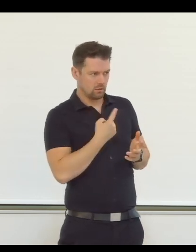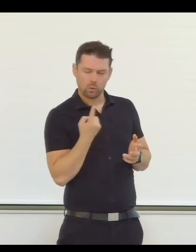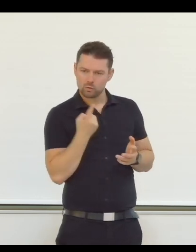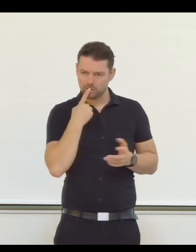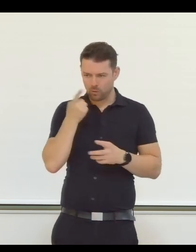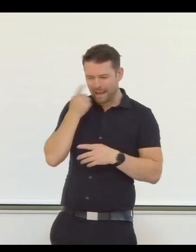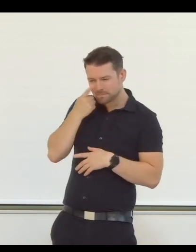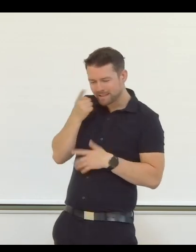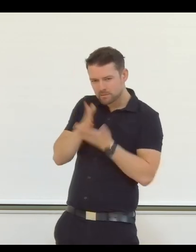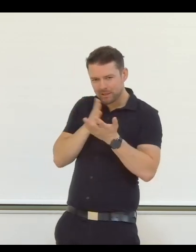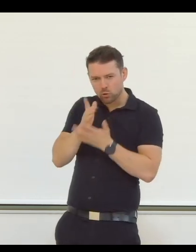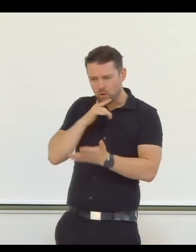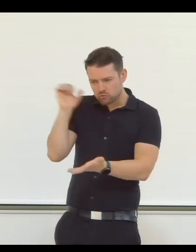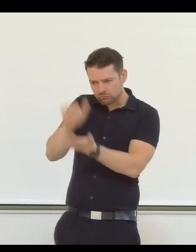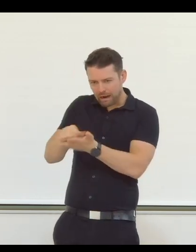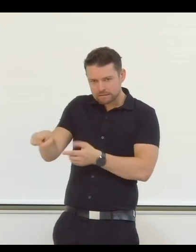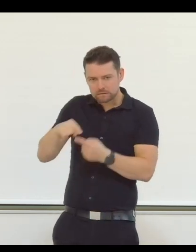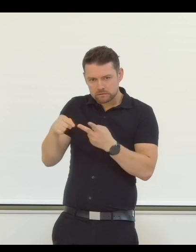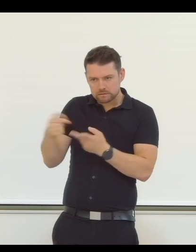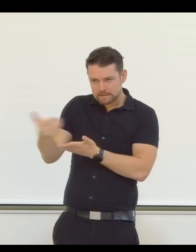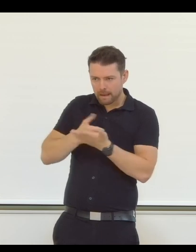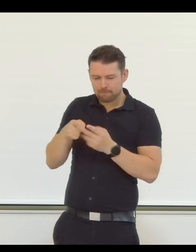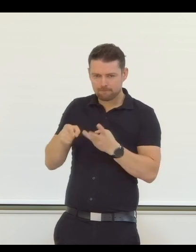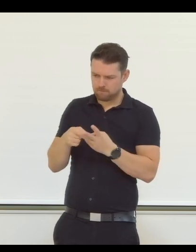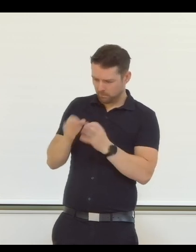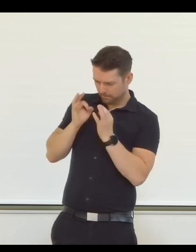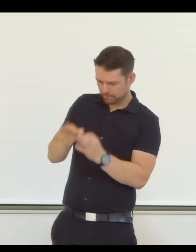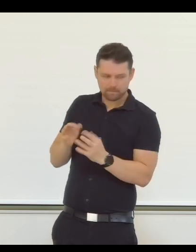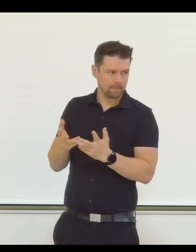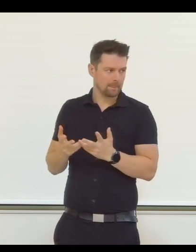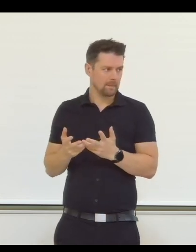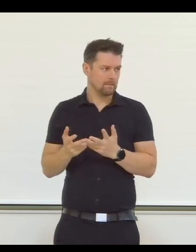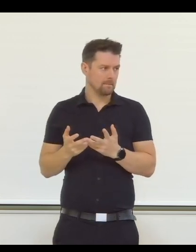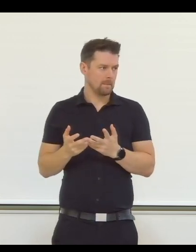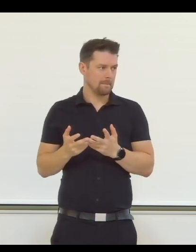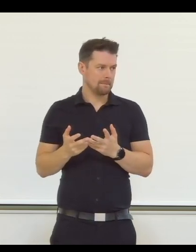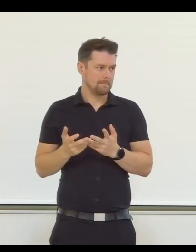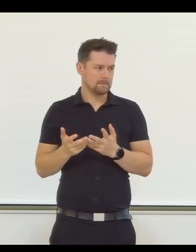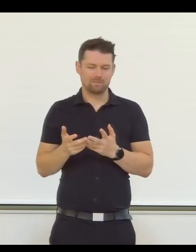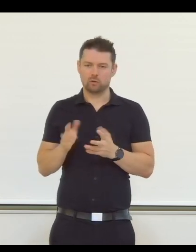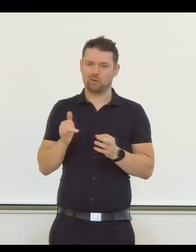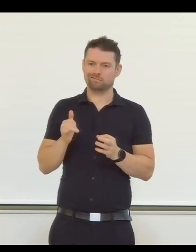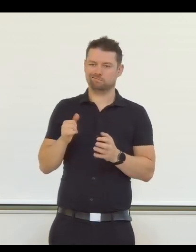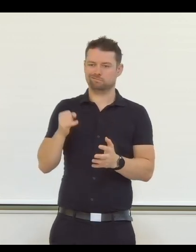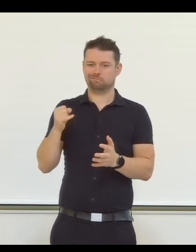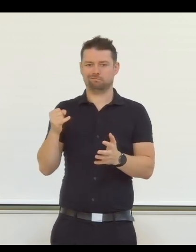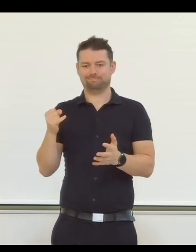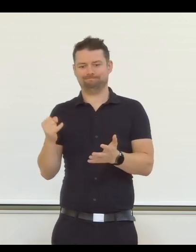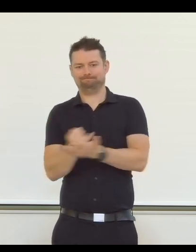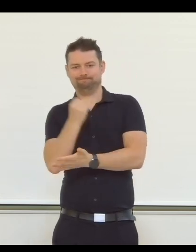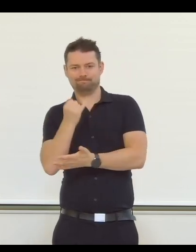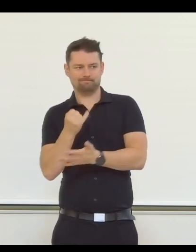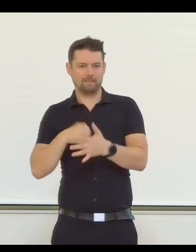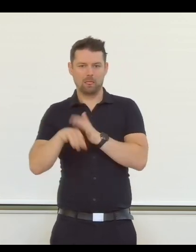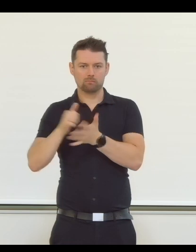right, that it's ready to use, that it's safe to use? There wasn't like a delamination during the printing process and the thing was going to break.